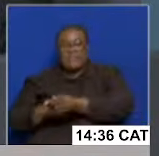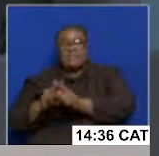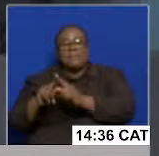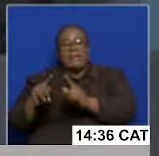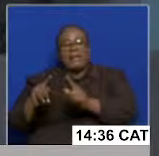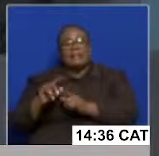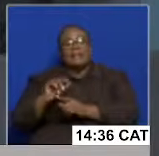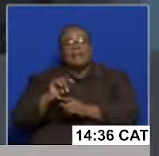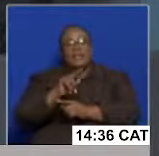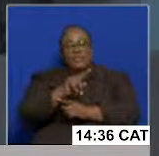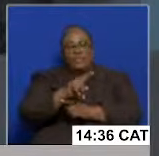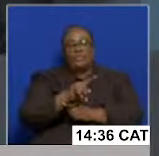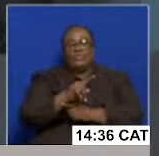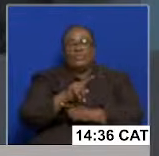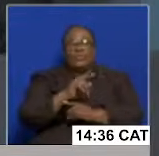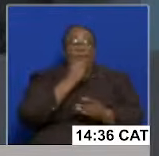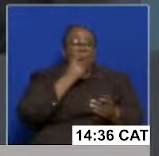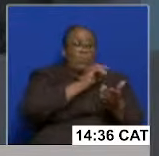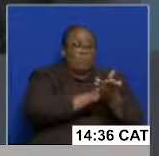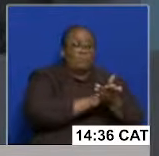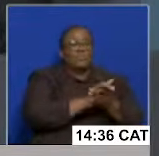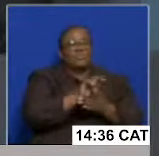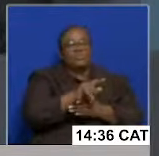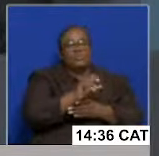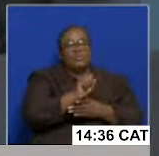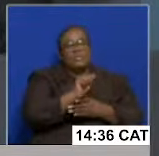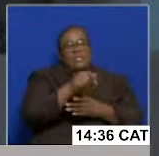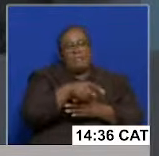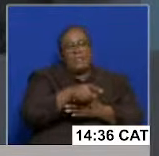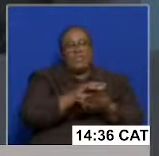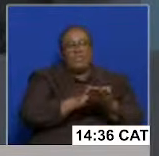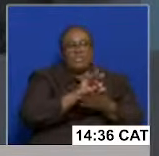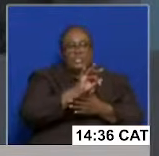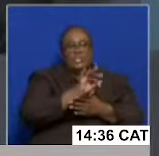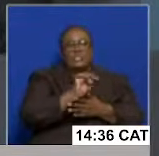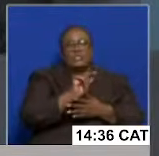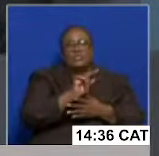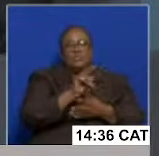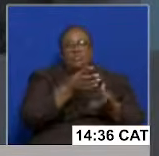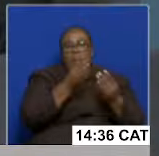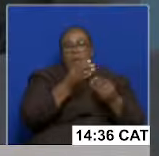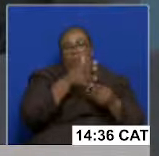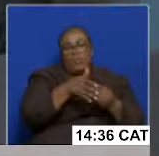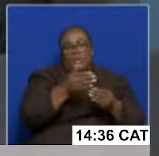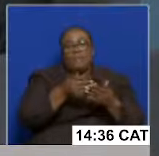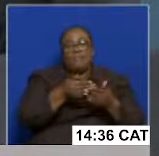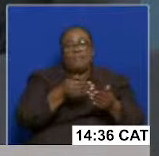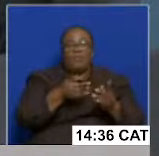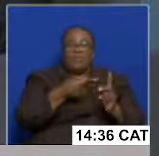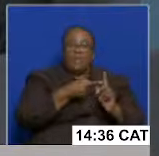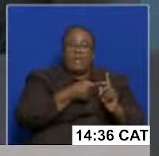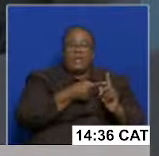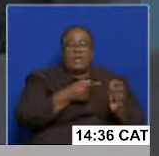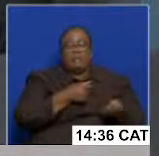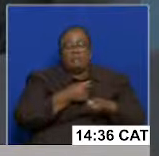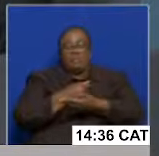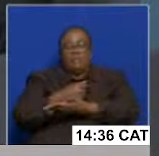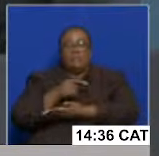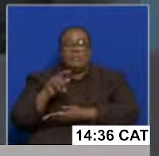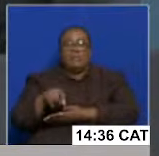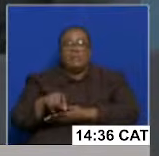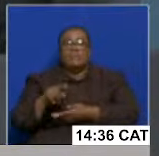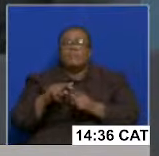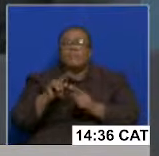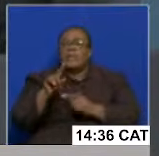the SAP 13 before she submits her statement. So it cannot be correct to say you were